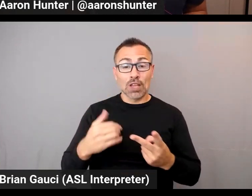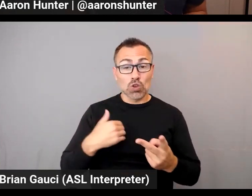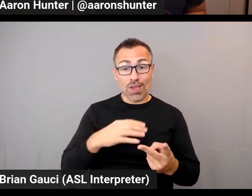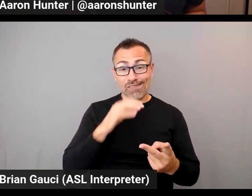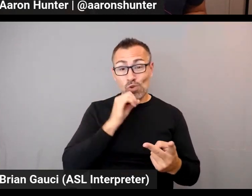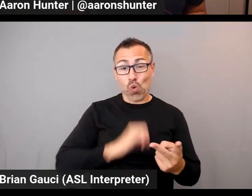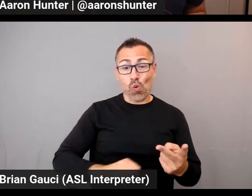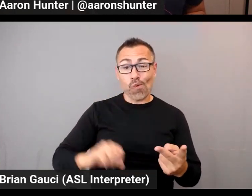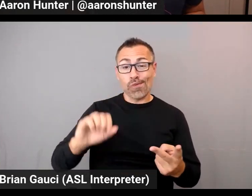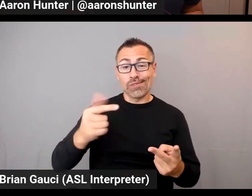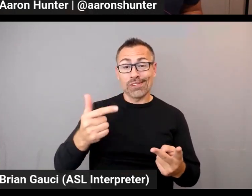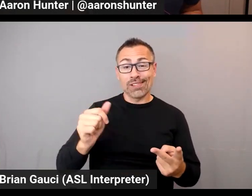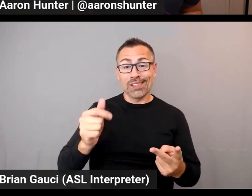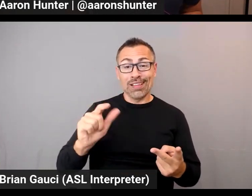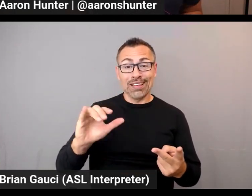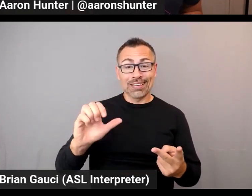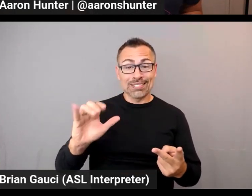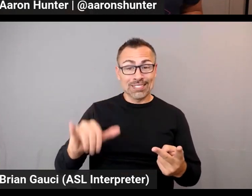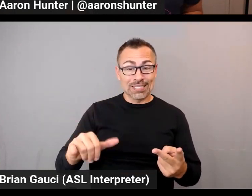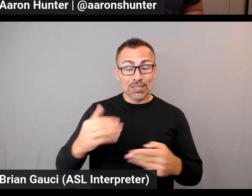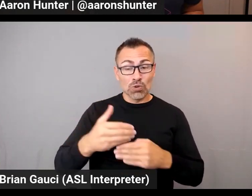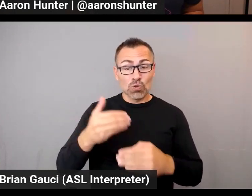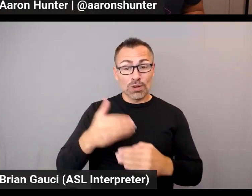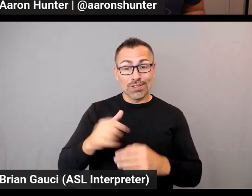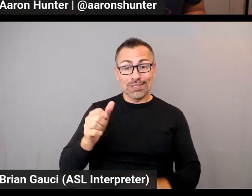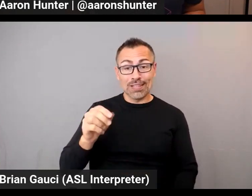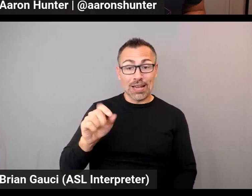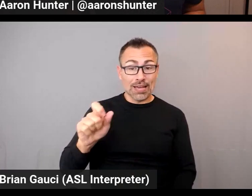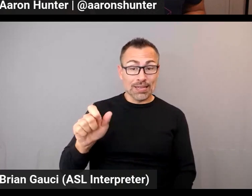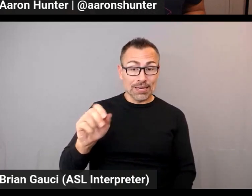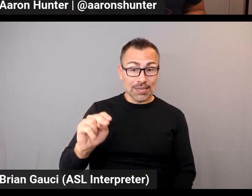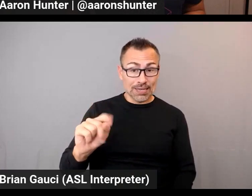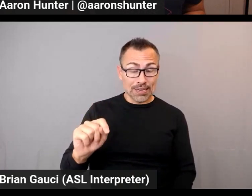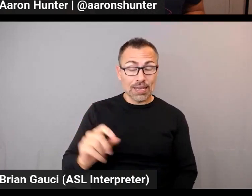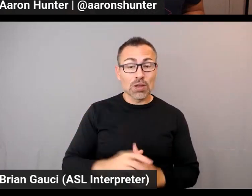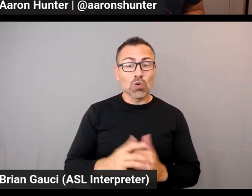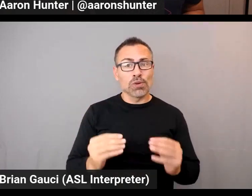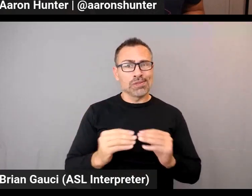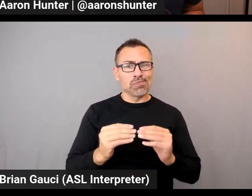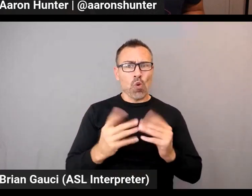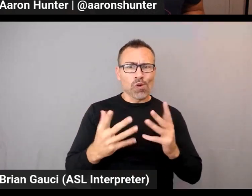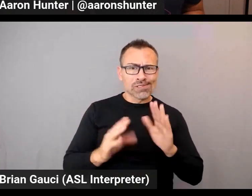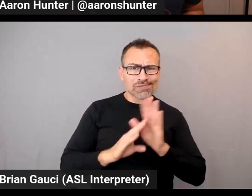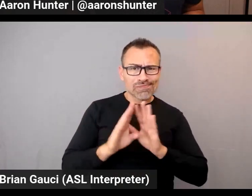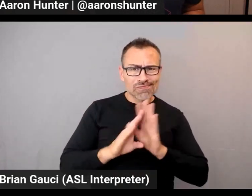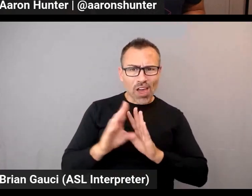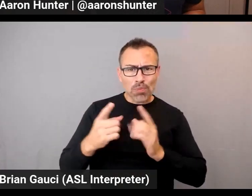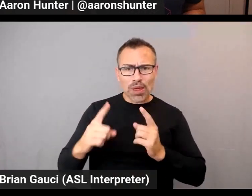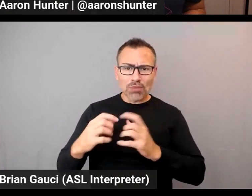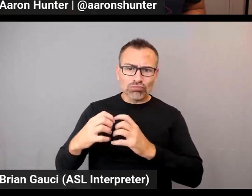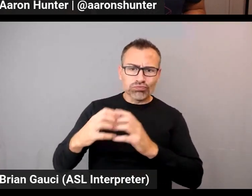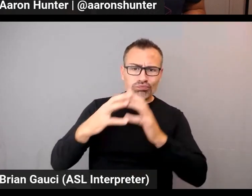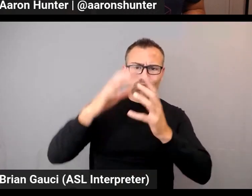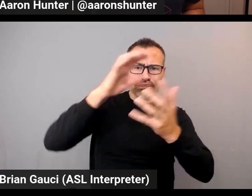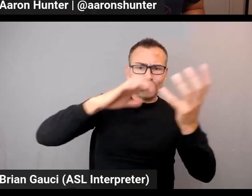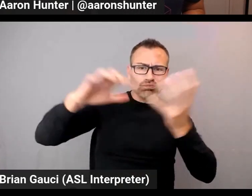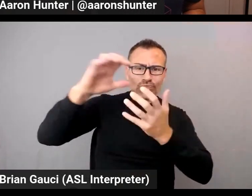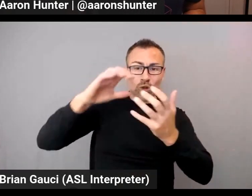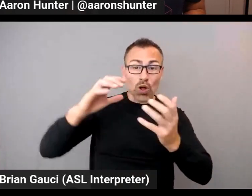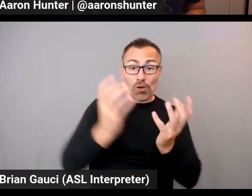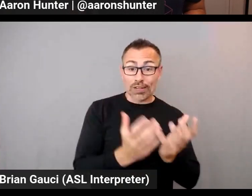legacy Windows .NET Framework application, and with more and more development happening in the clouds, the move to containers, the move to